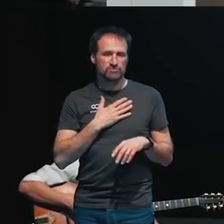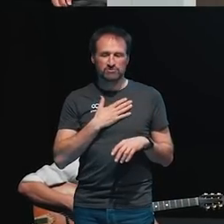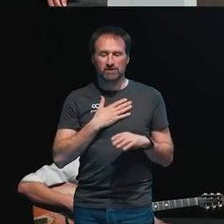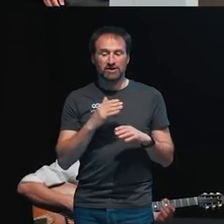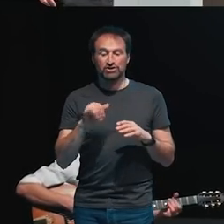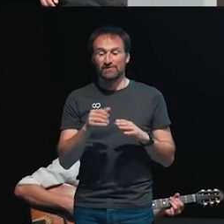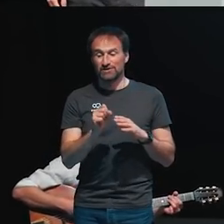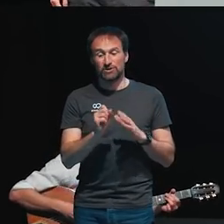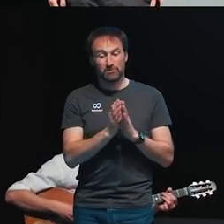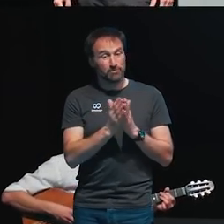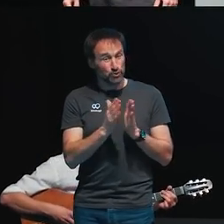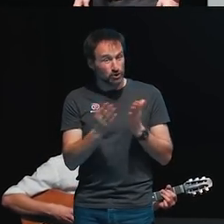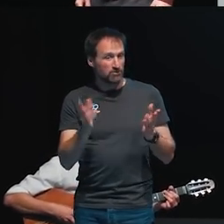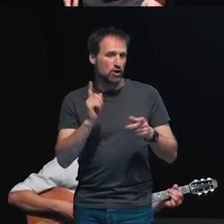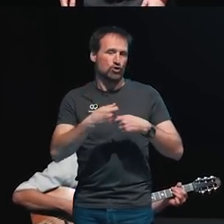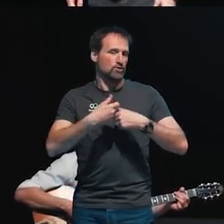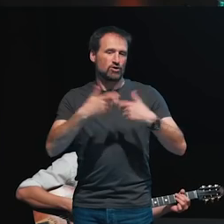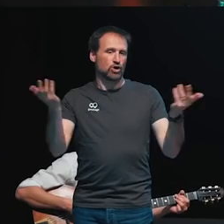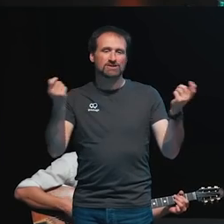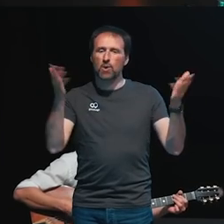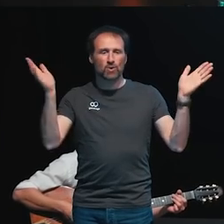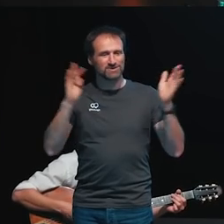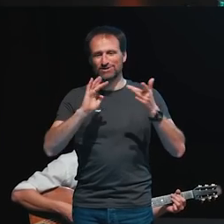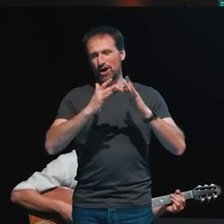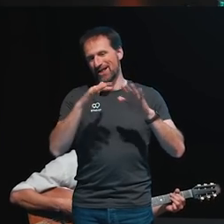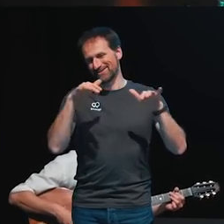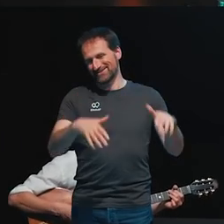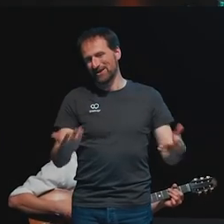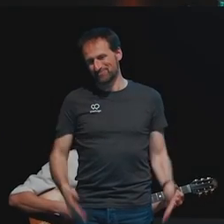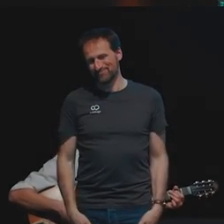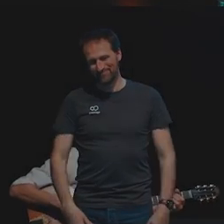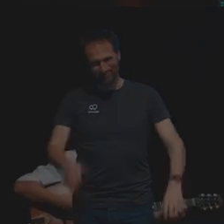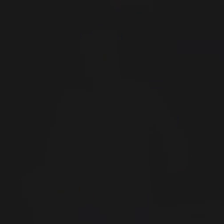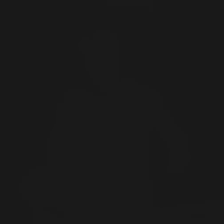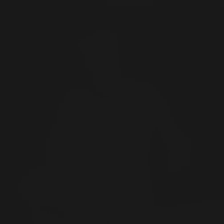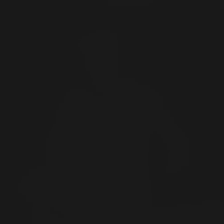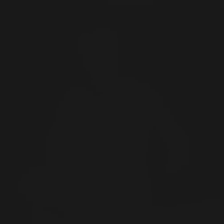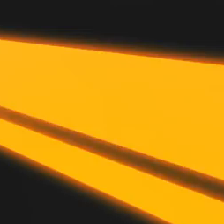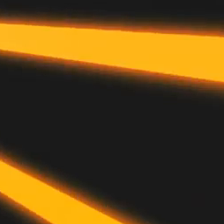online. Thank you.